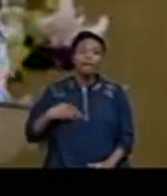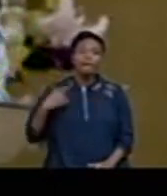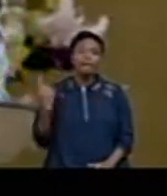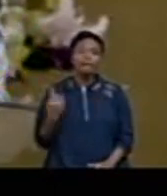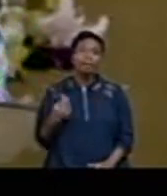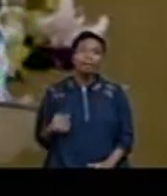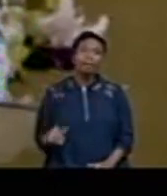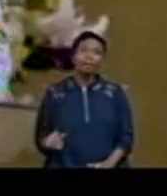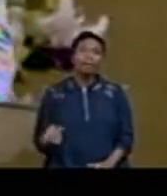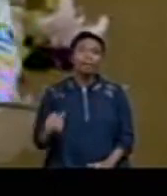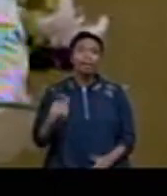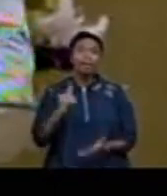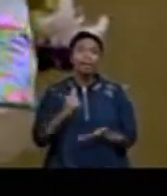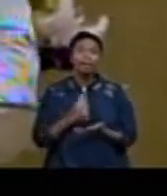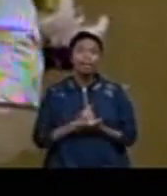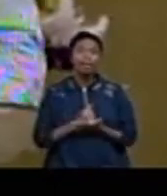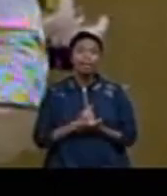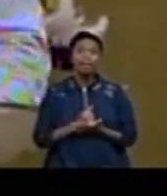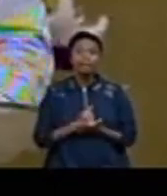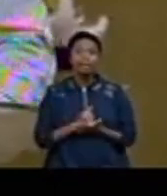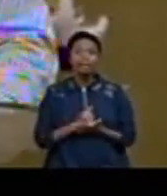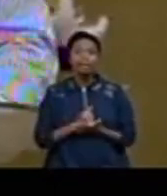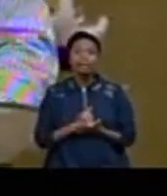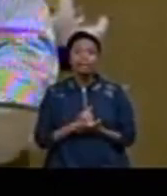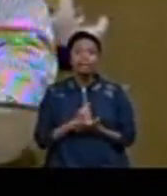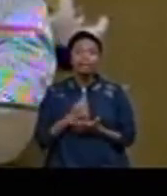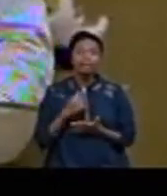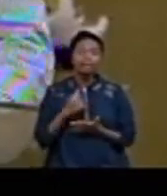and ever.